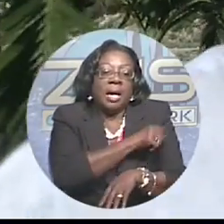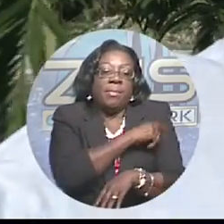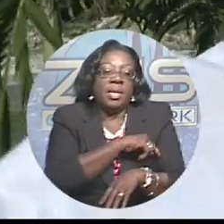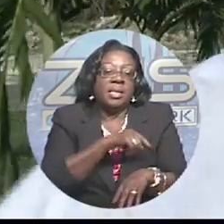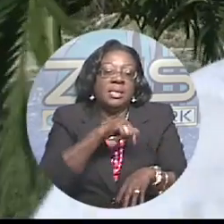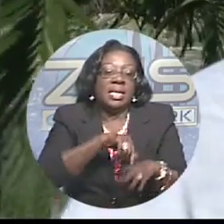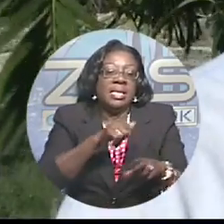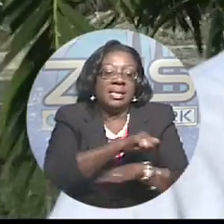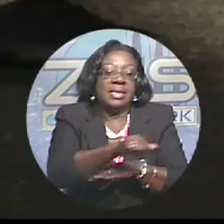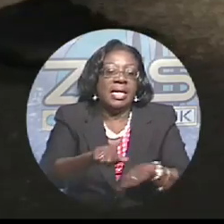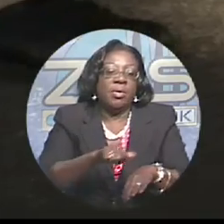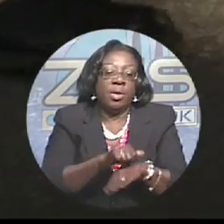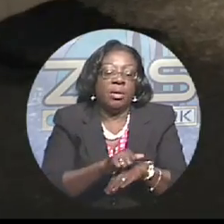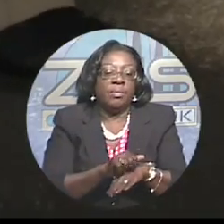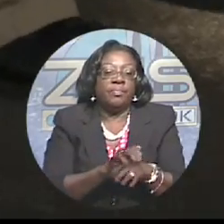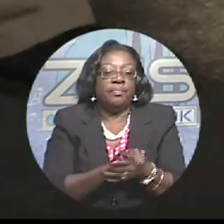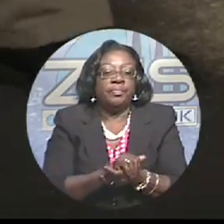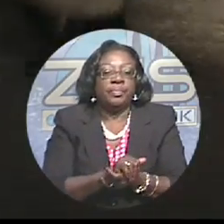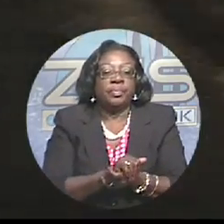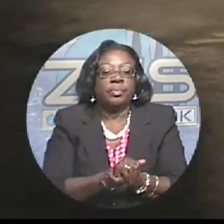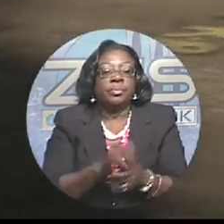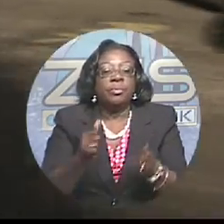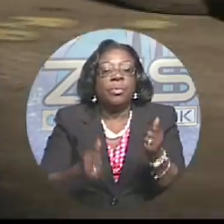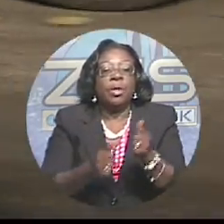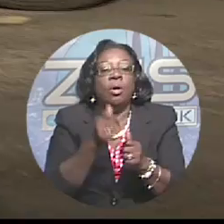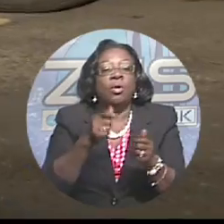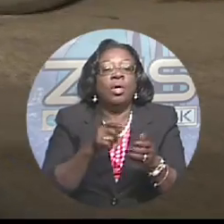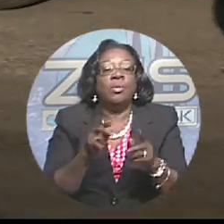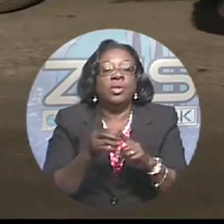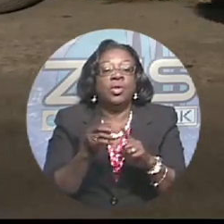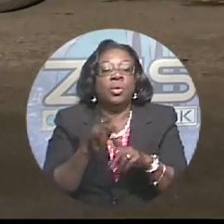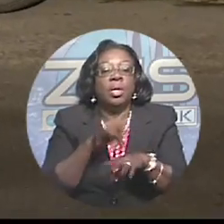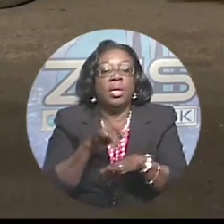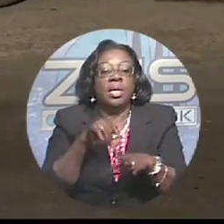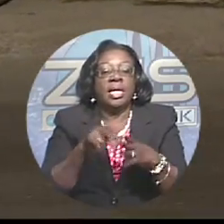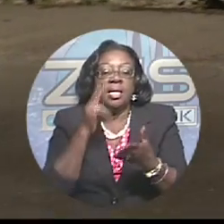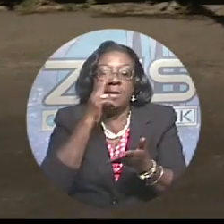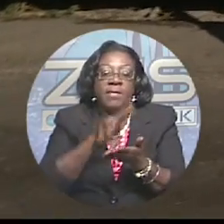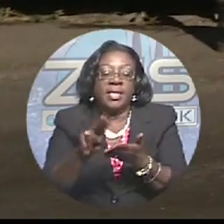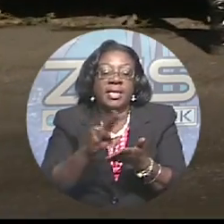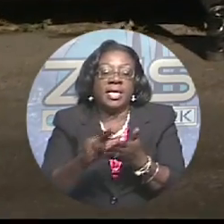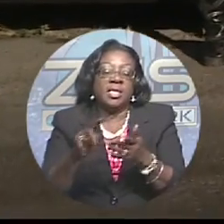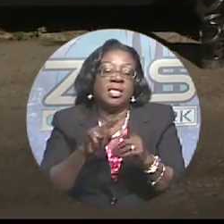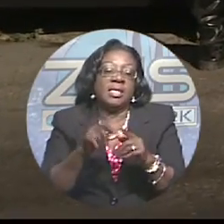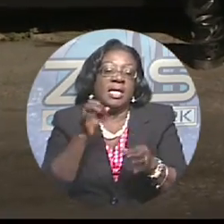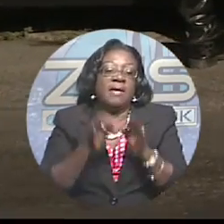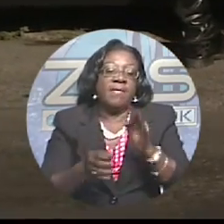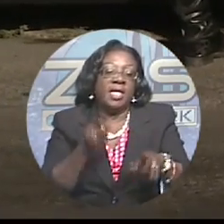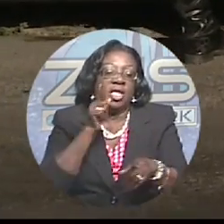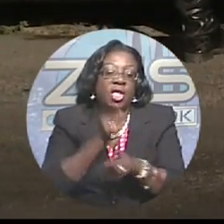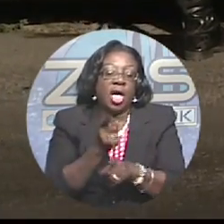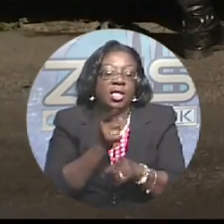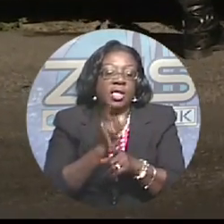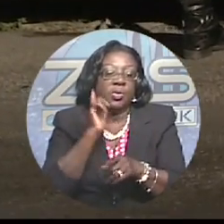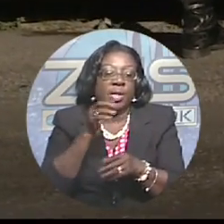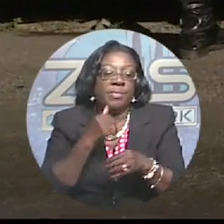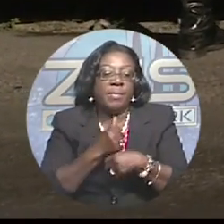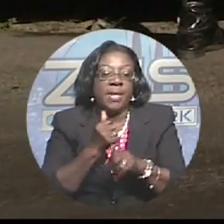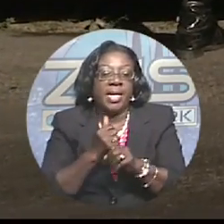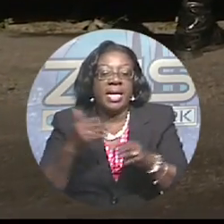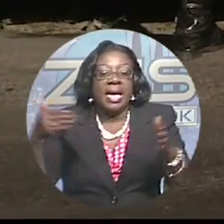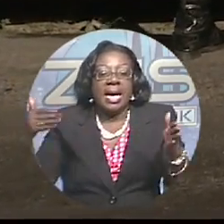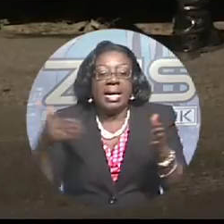in areas like this. And although it was too early in the investigation to say if any charges will be filed against the driver,